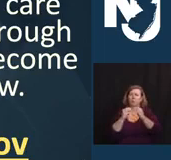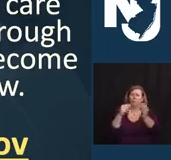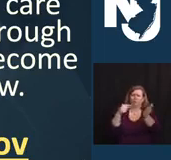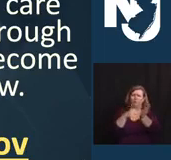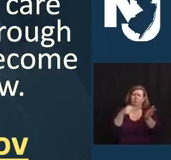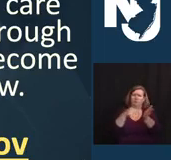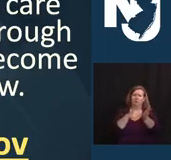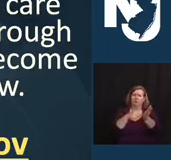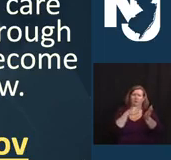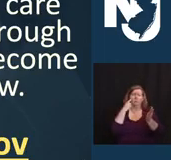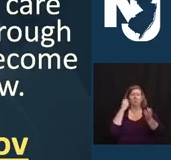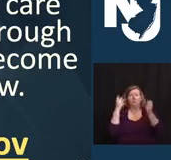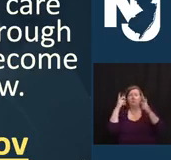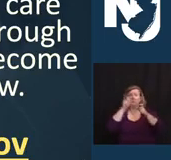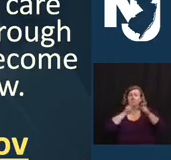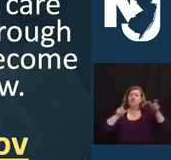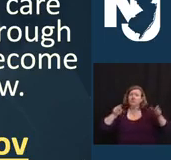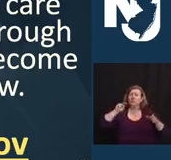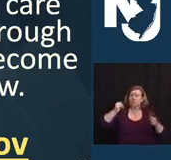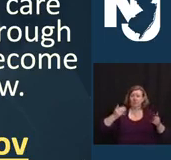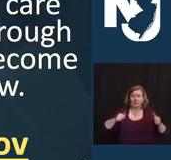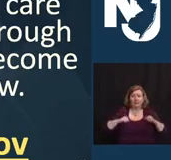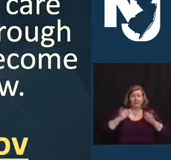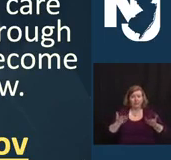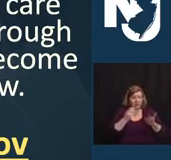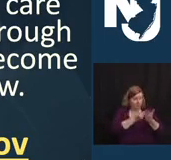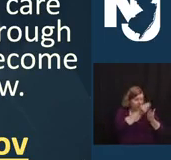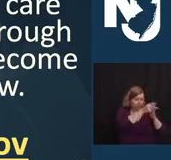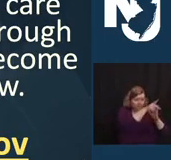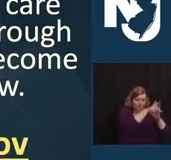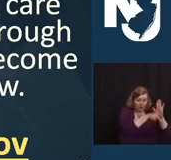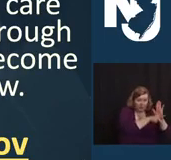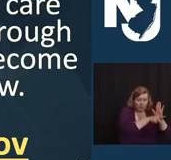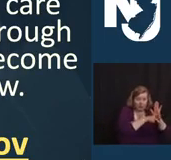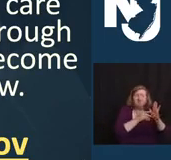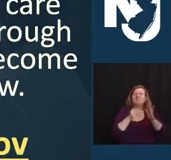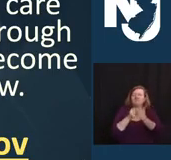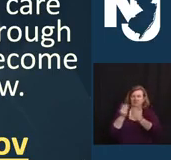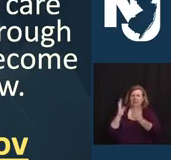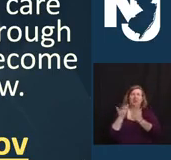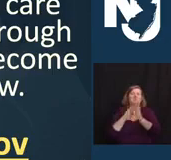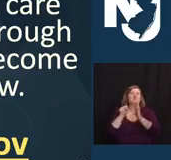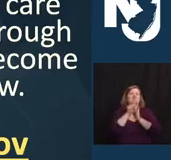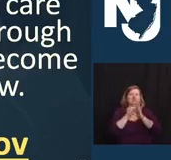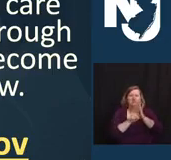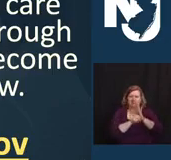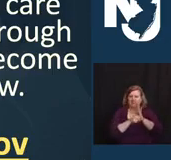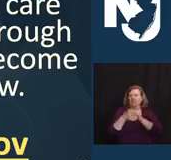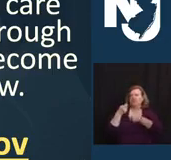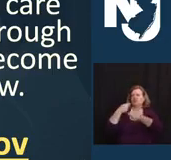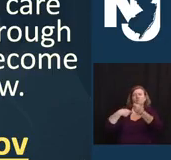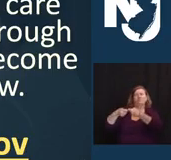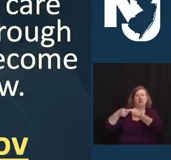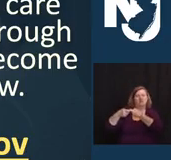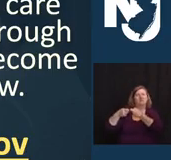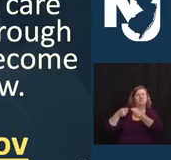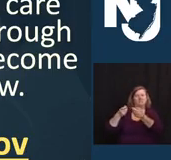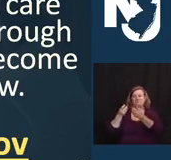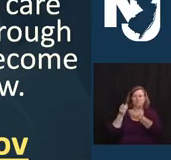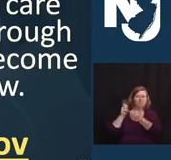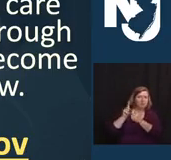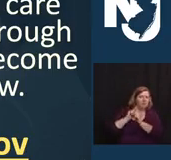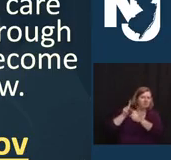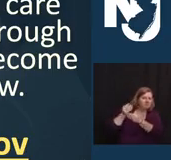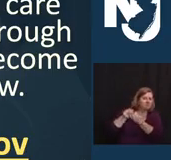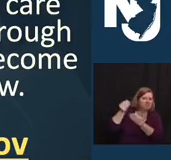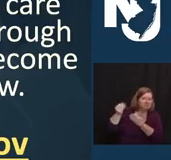Jersey residents who purchase policies through our state-based exchange, Get Covered New Jersey. Because of the